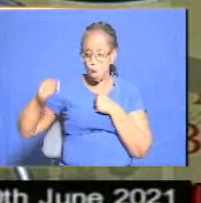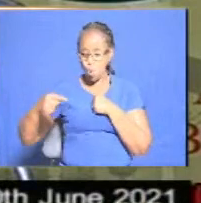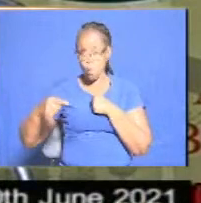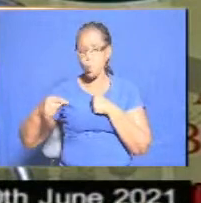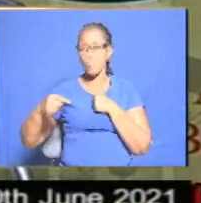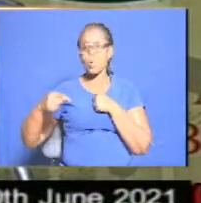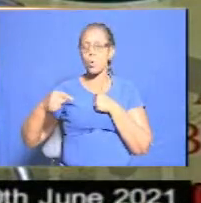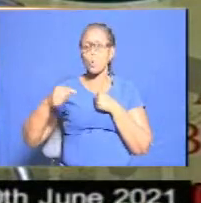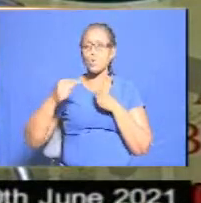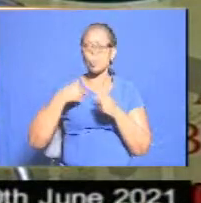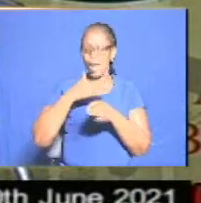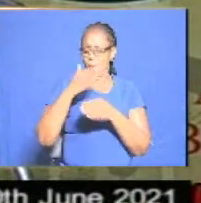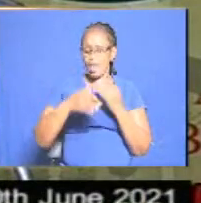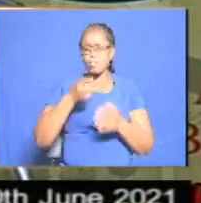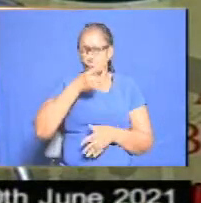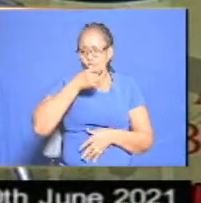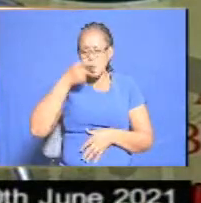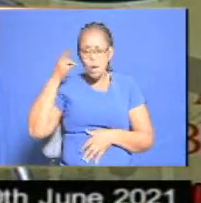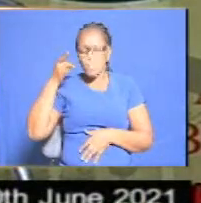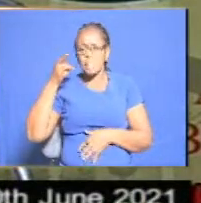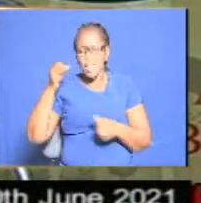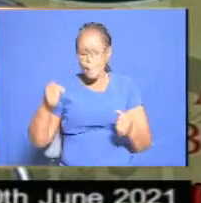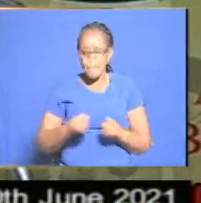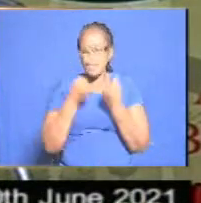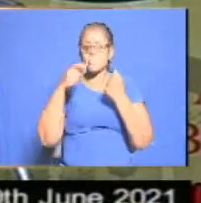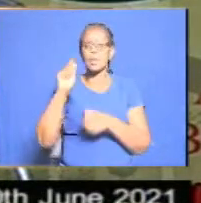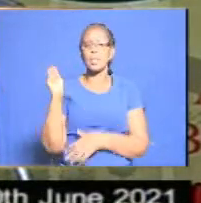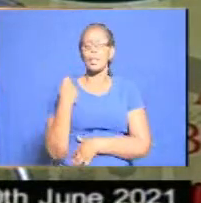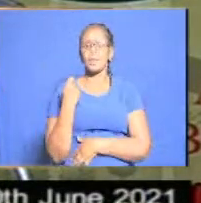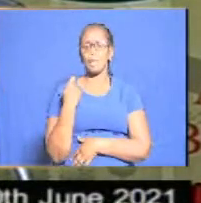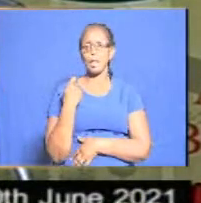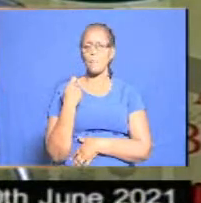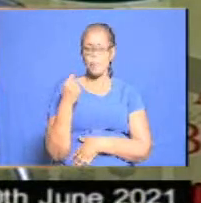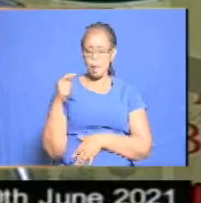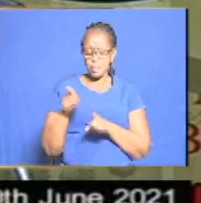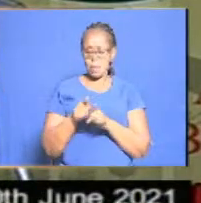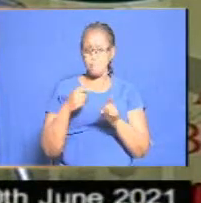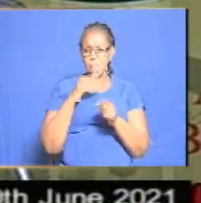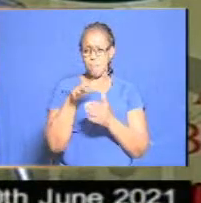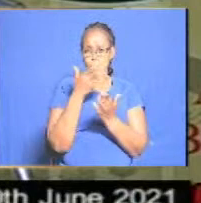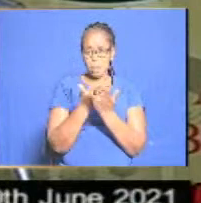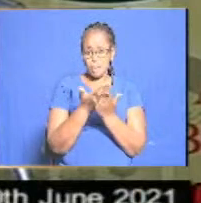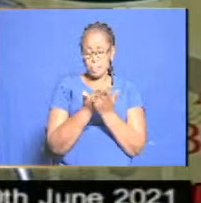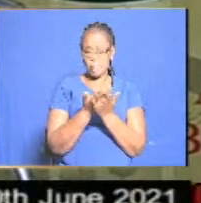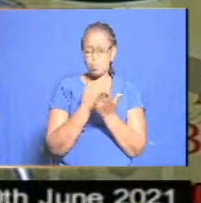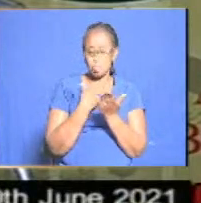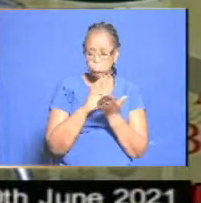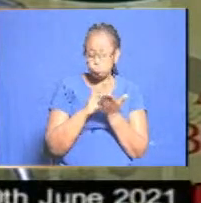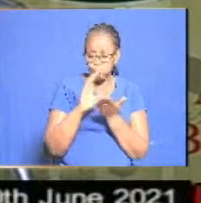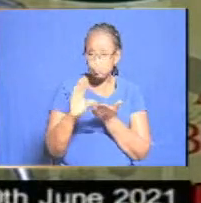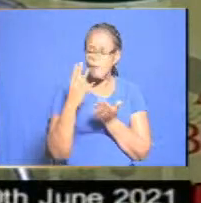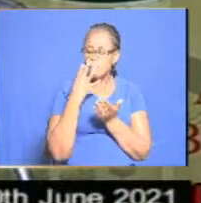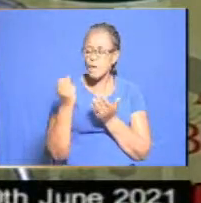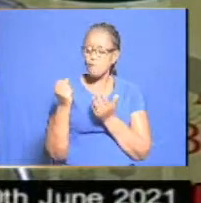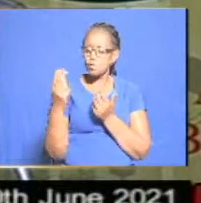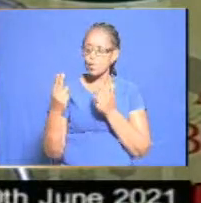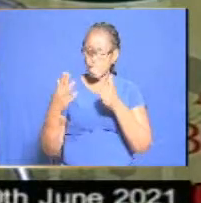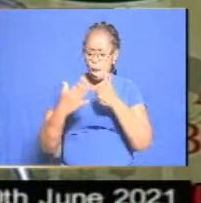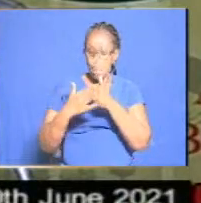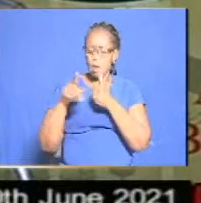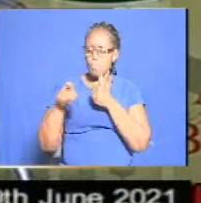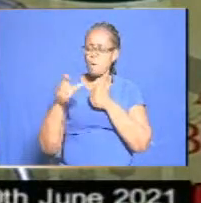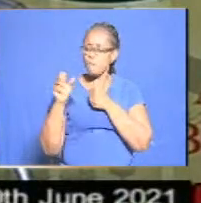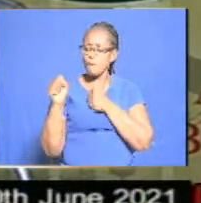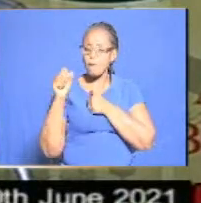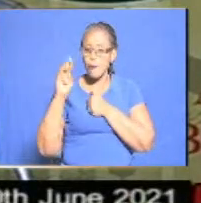towards ending drought emergencies in Kenya, and in addition, I have proposed an allocation of Kenya shilling 529.5